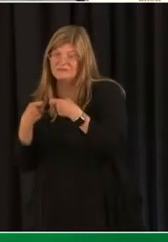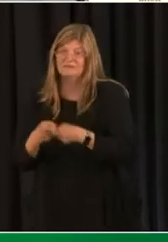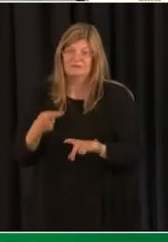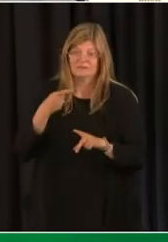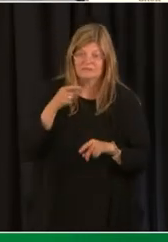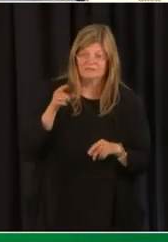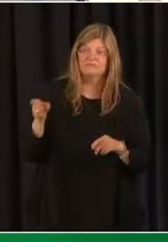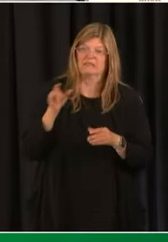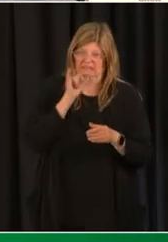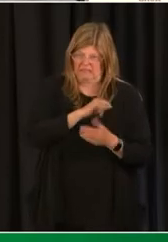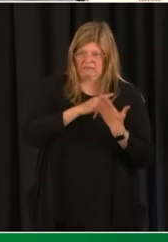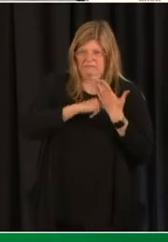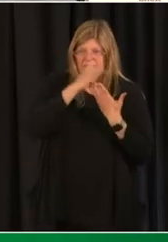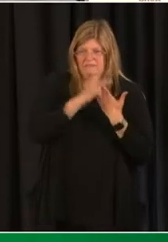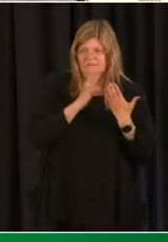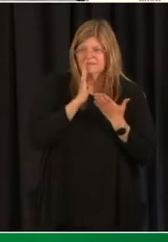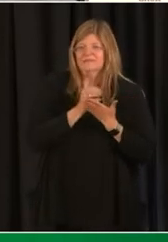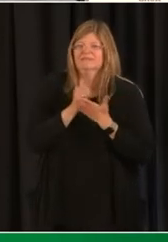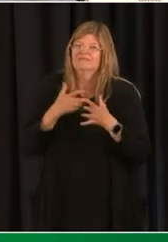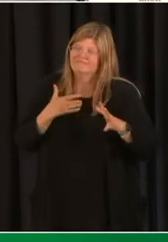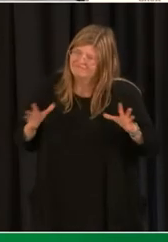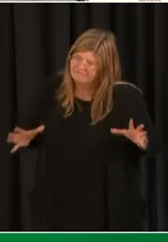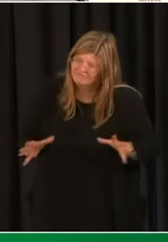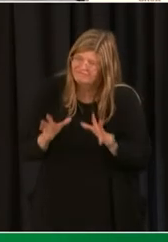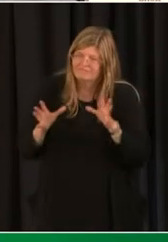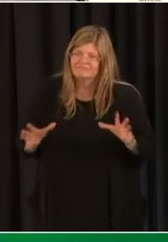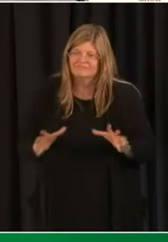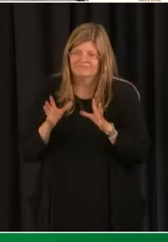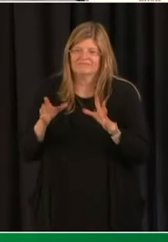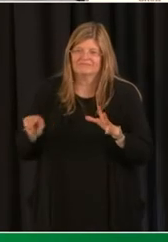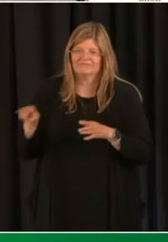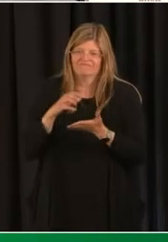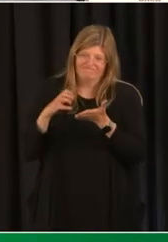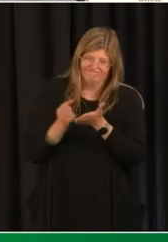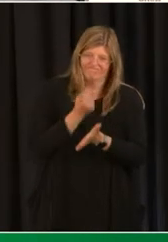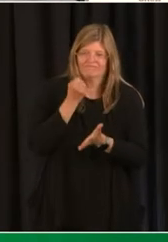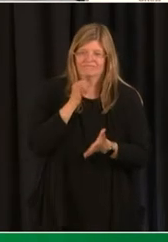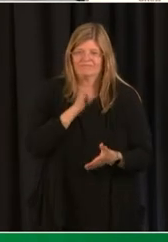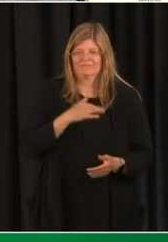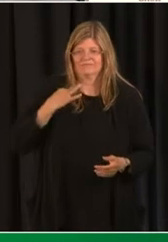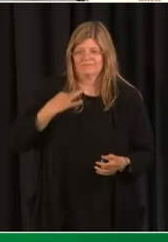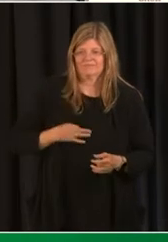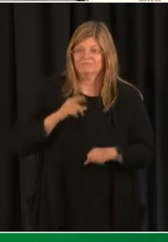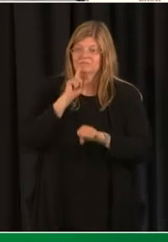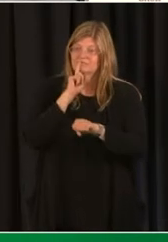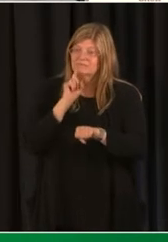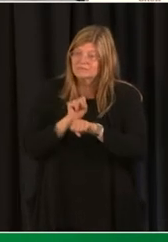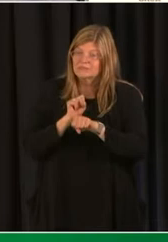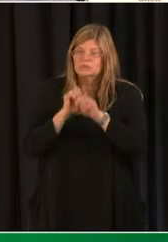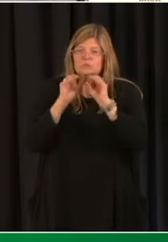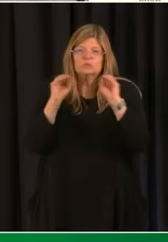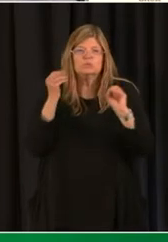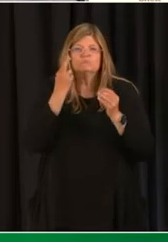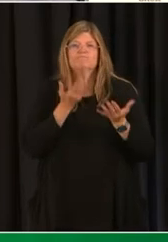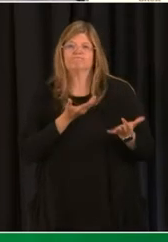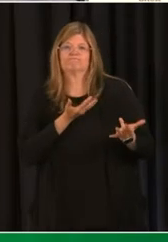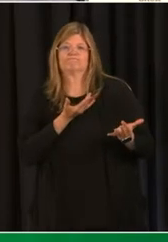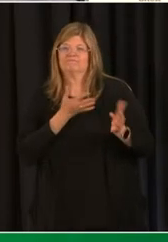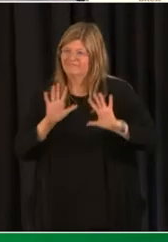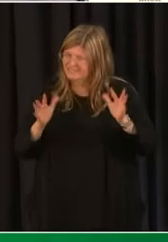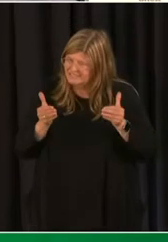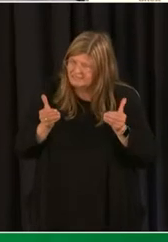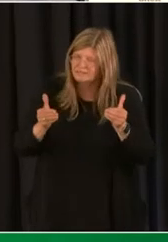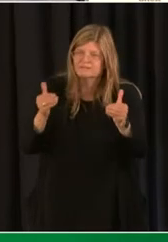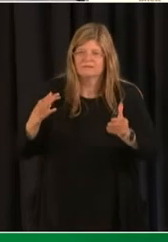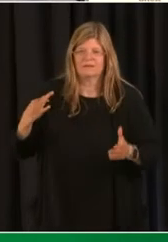is a program that can help you, and we want to encourage you to take advantage of that. There is absolutely no reason to wait. So going